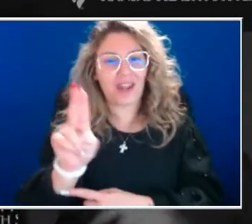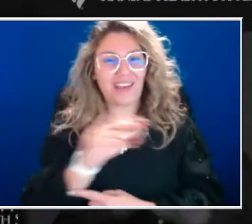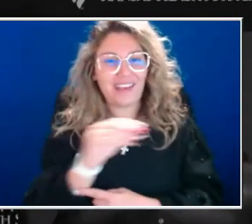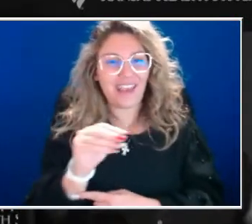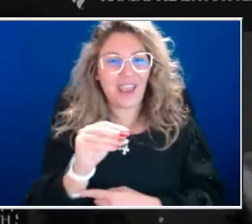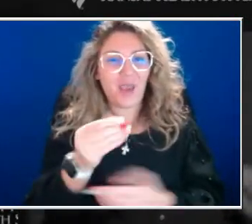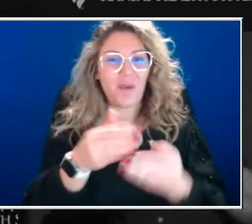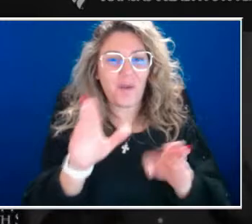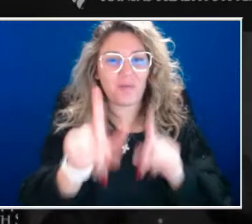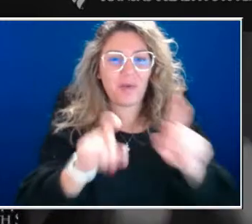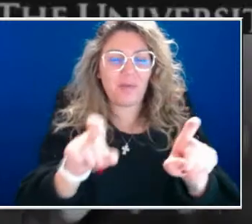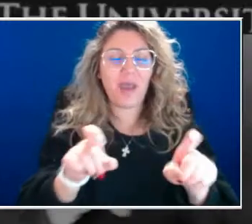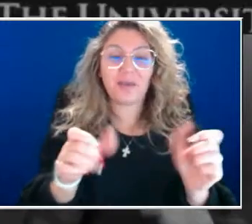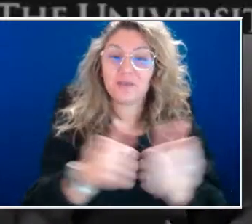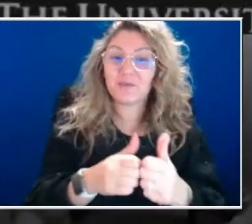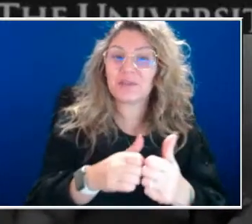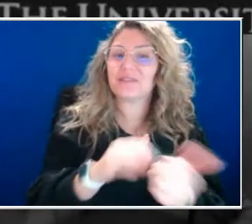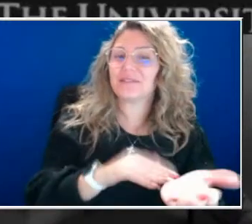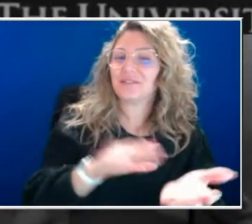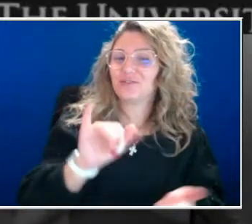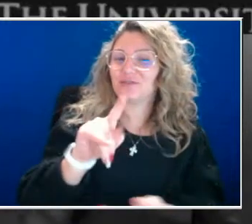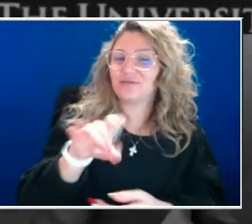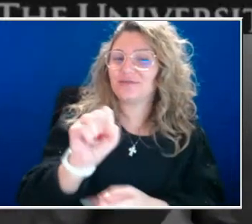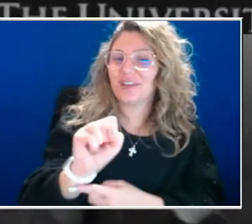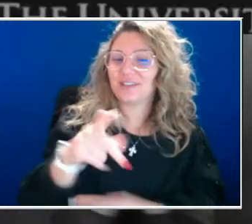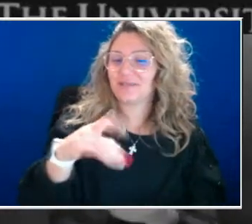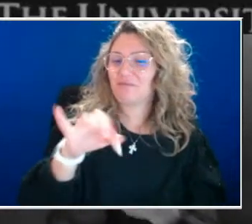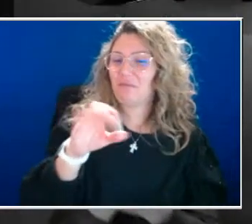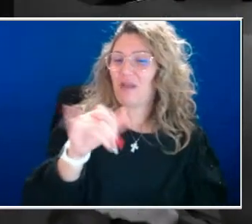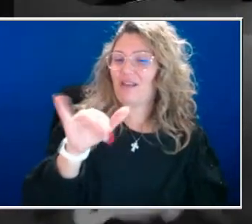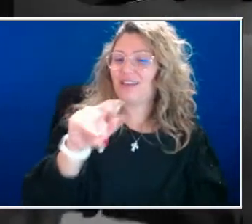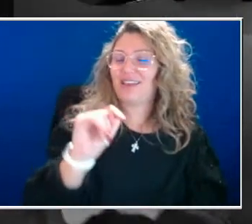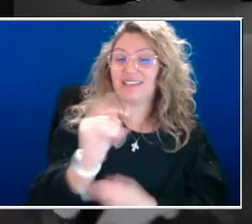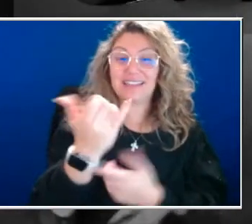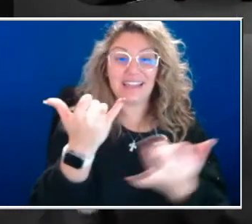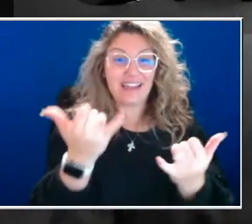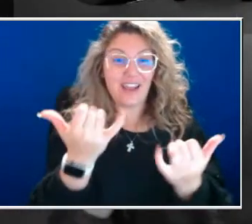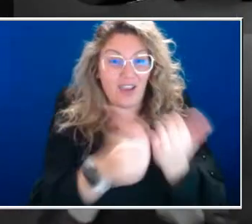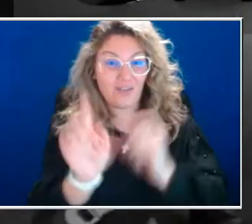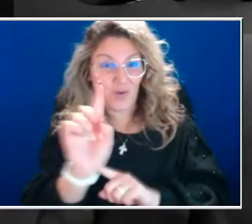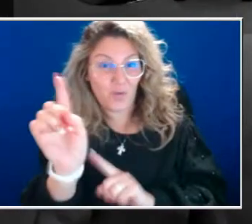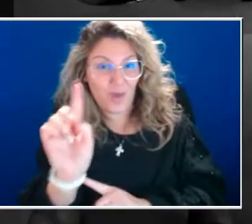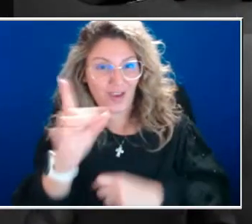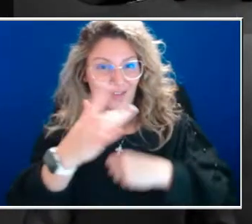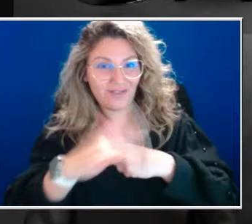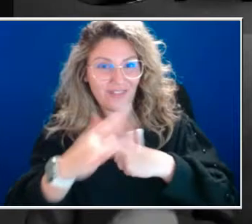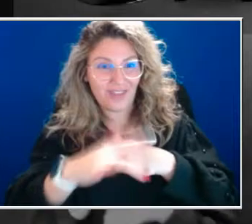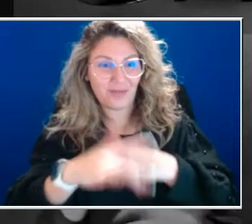Mics with Dr. Stites podcasts. Now, everywhere podcasts are available.